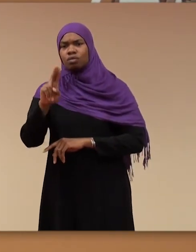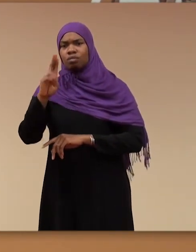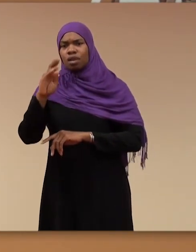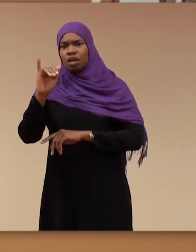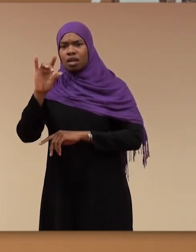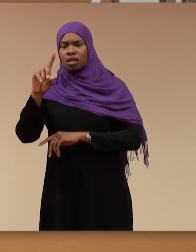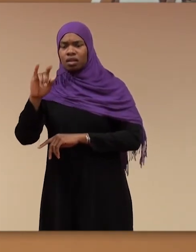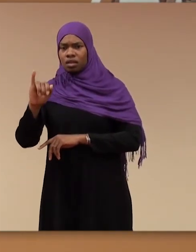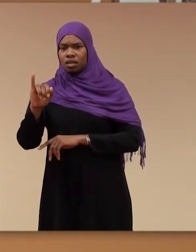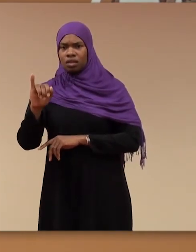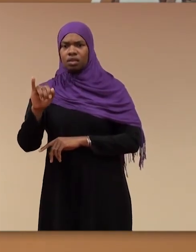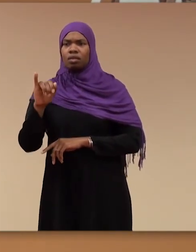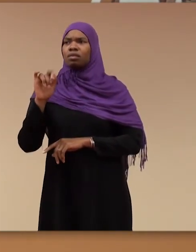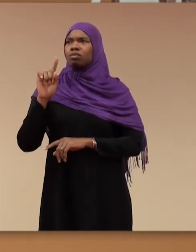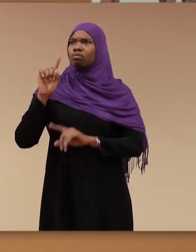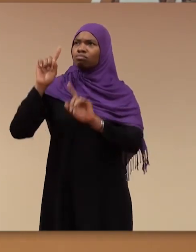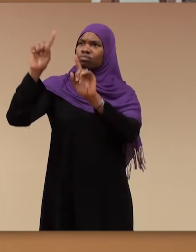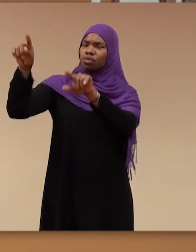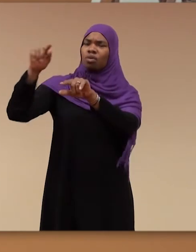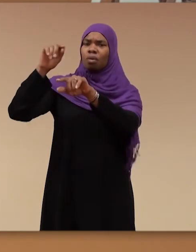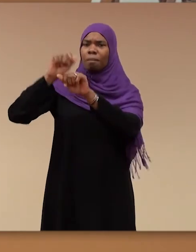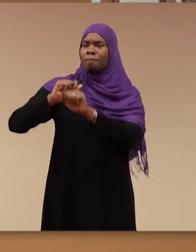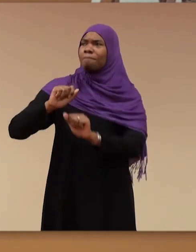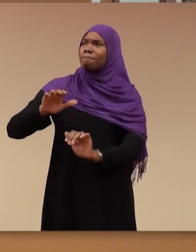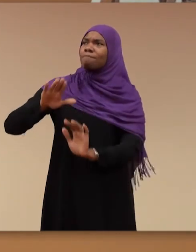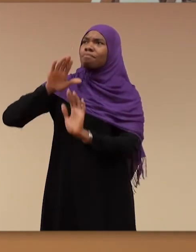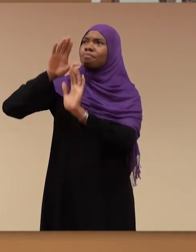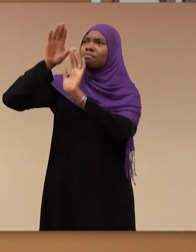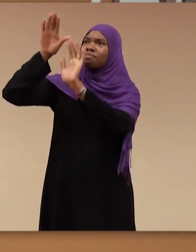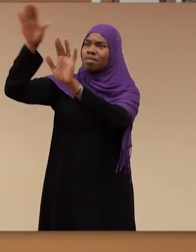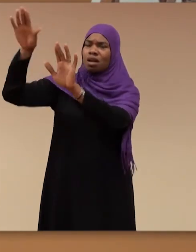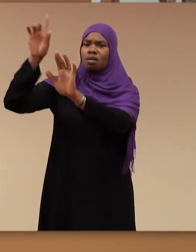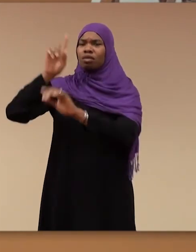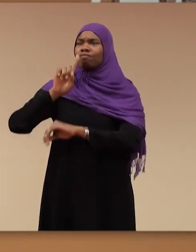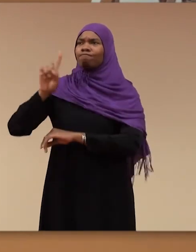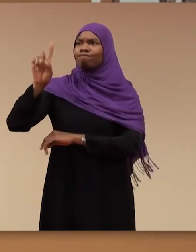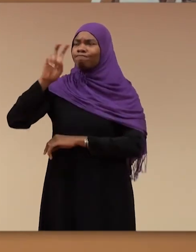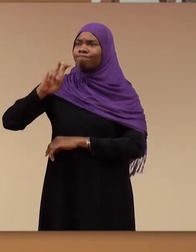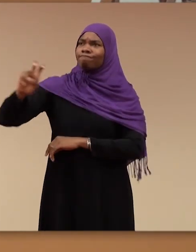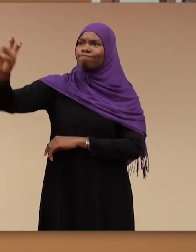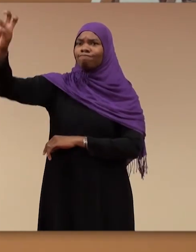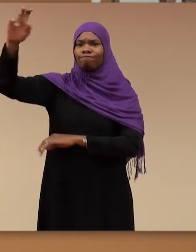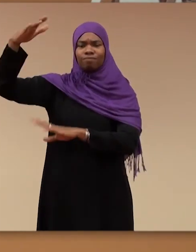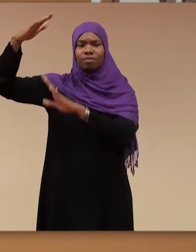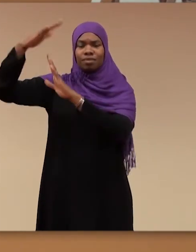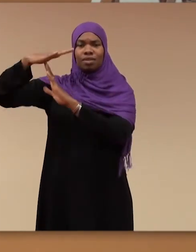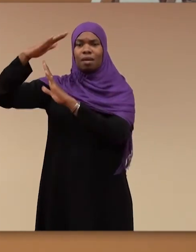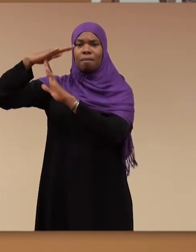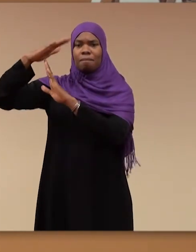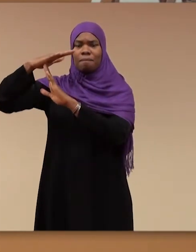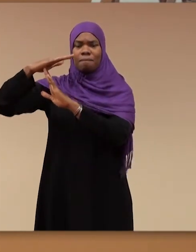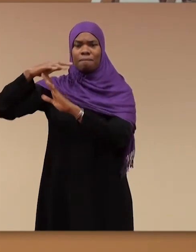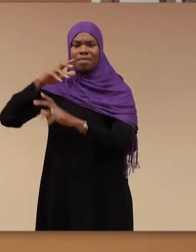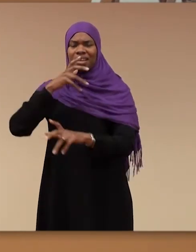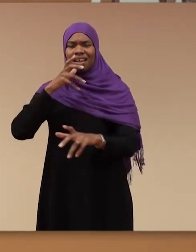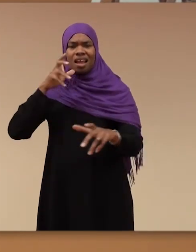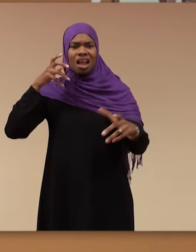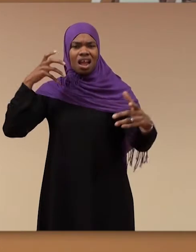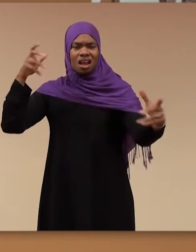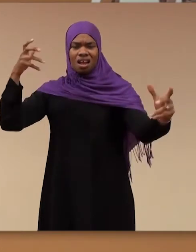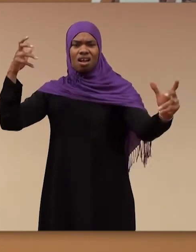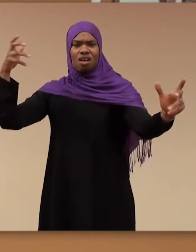Qubays, the highest ground next to, in the vicinity of Mecca, and he hollered with all his